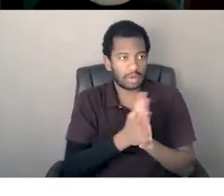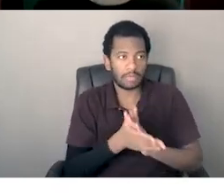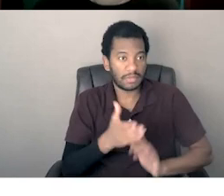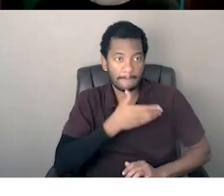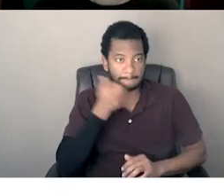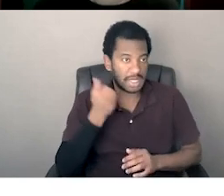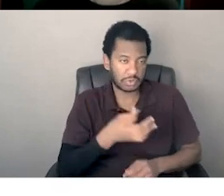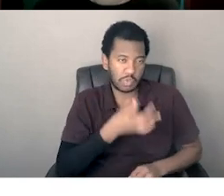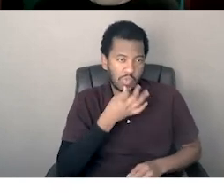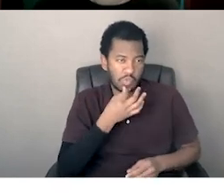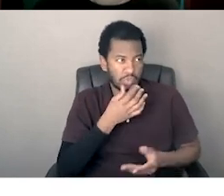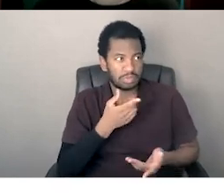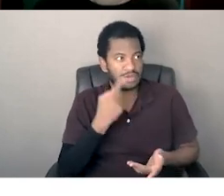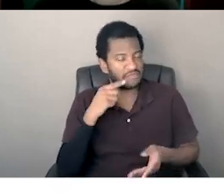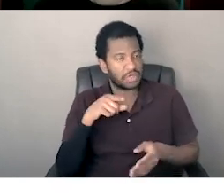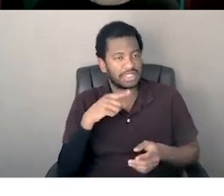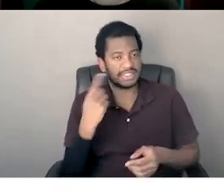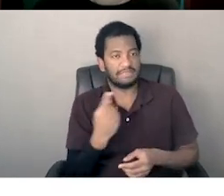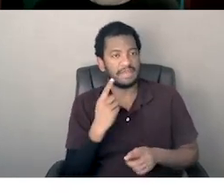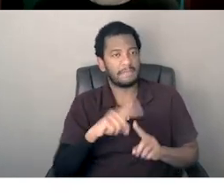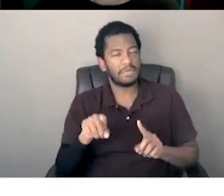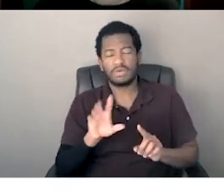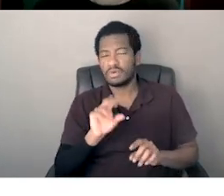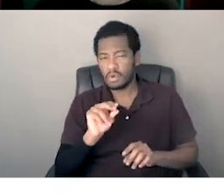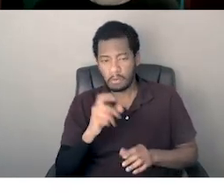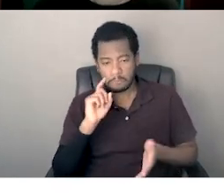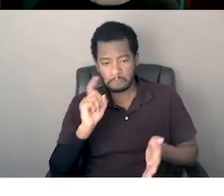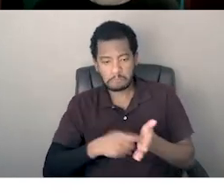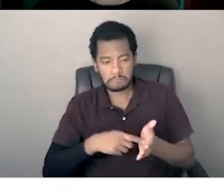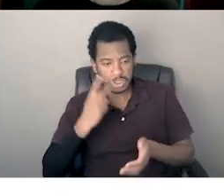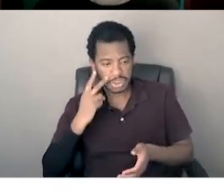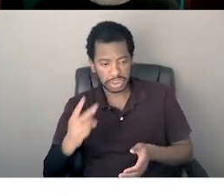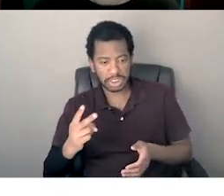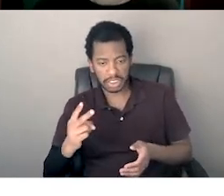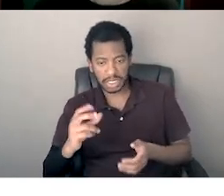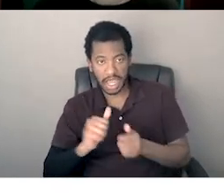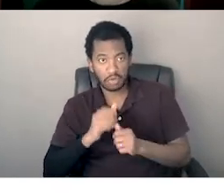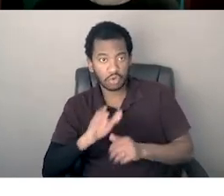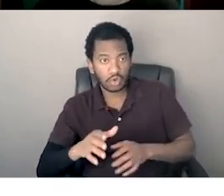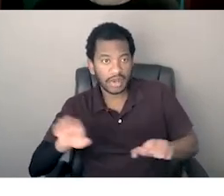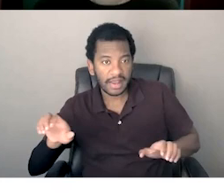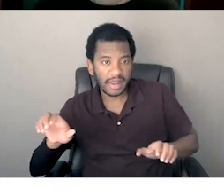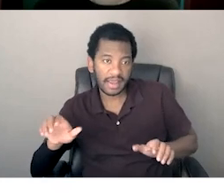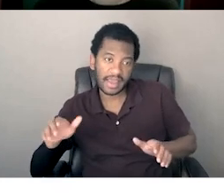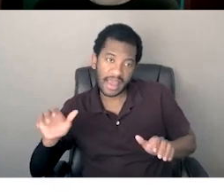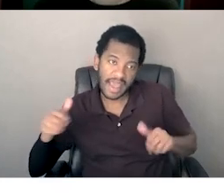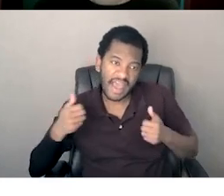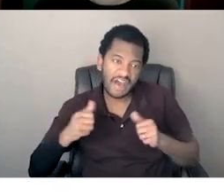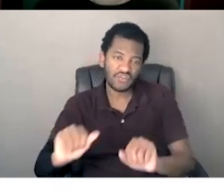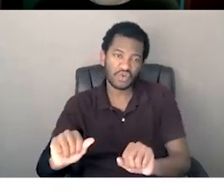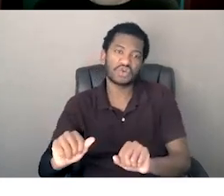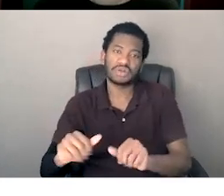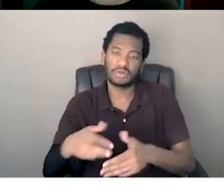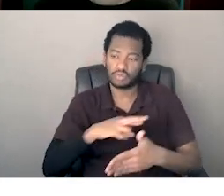something, but it's seeing the correlation of your effort and outcomes. It's having